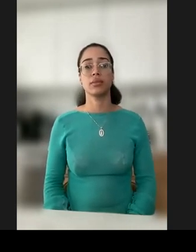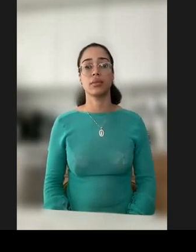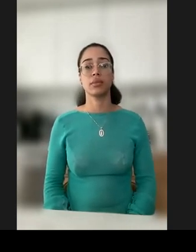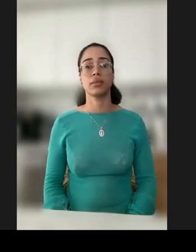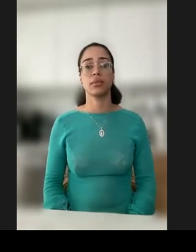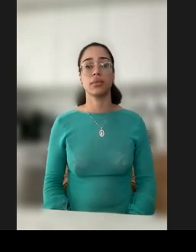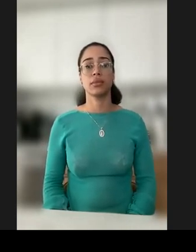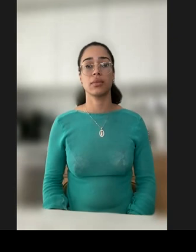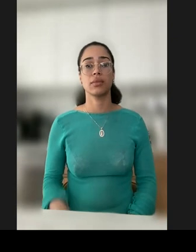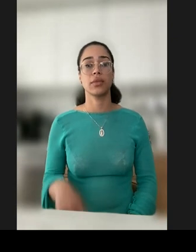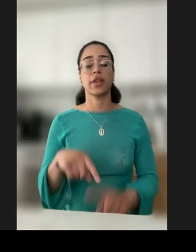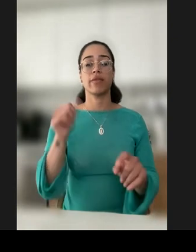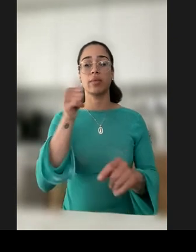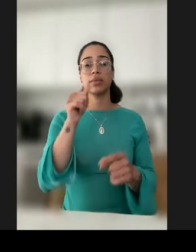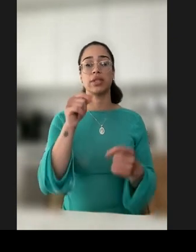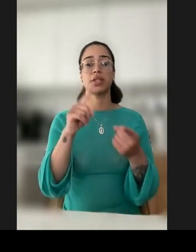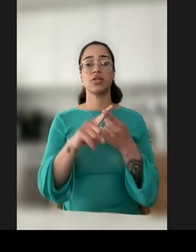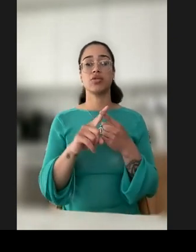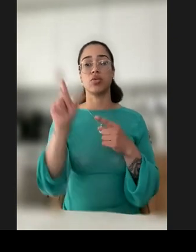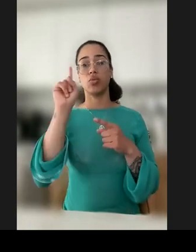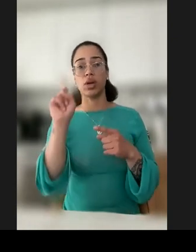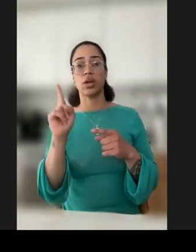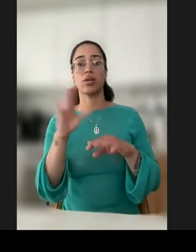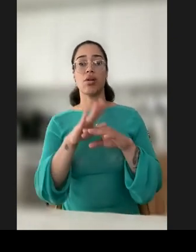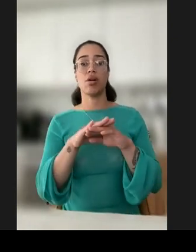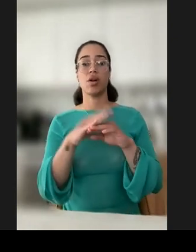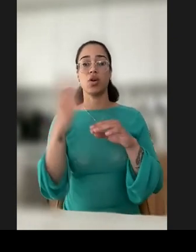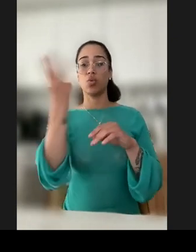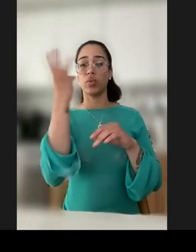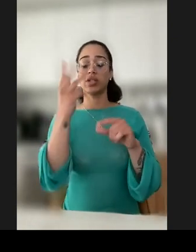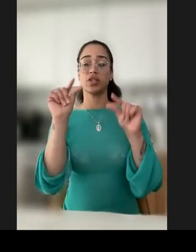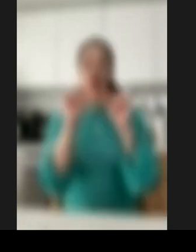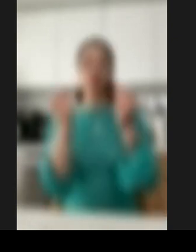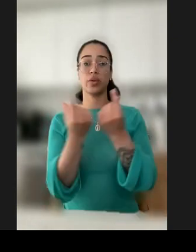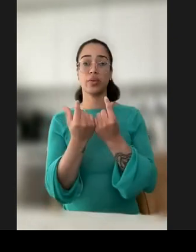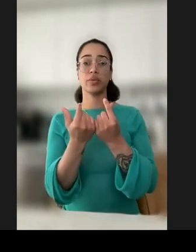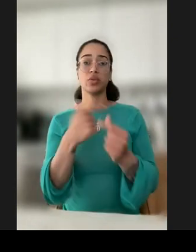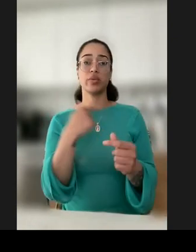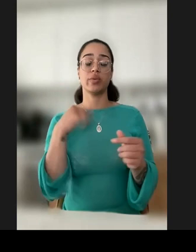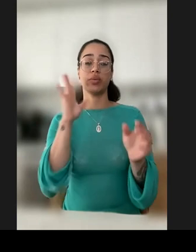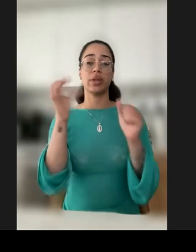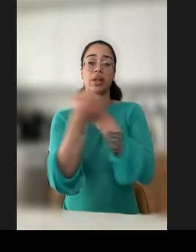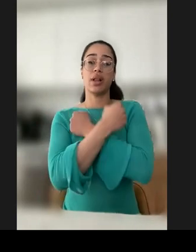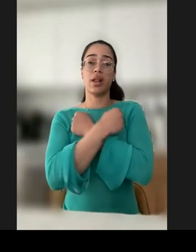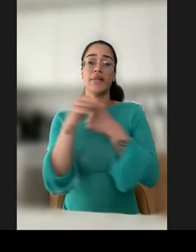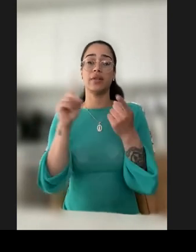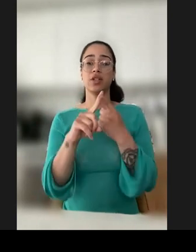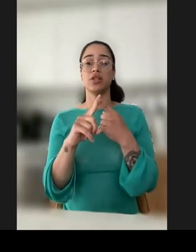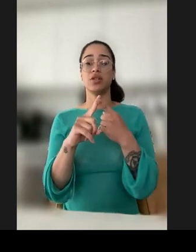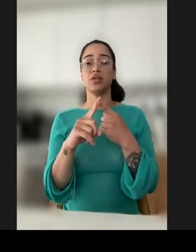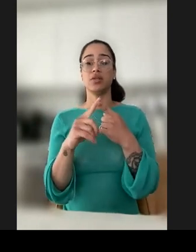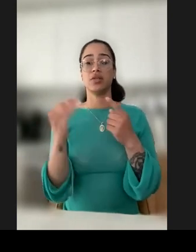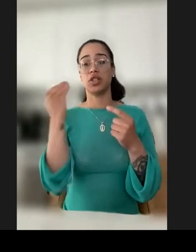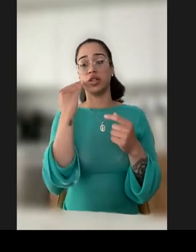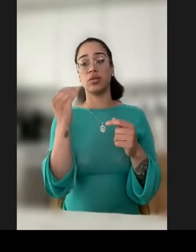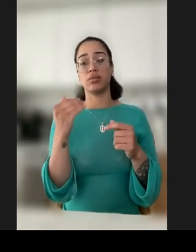from 10 to 1. So we would love to. You can come for one of these days